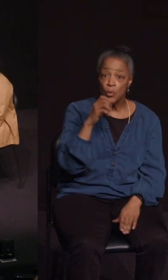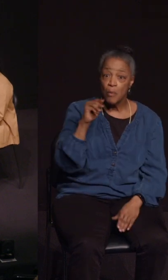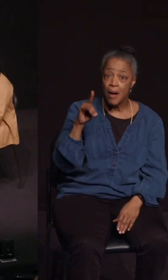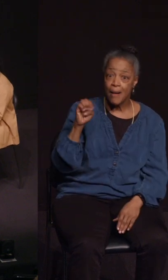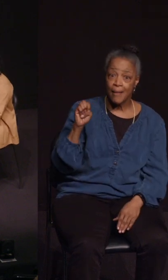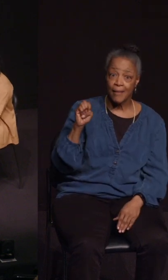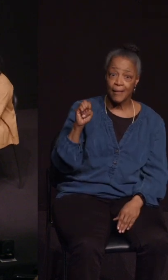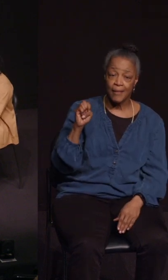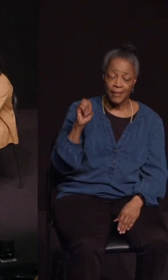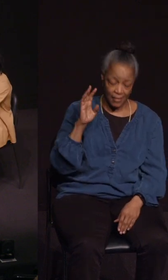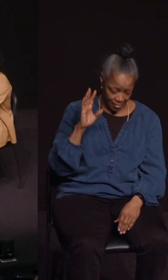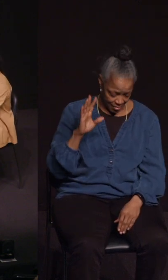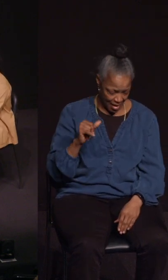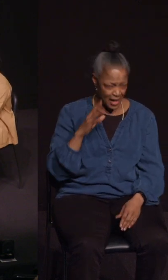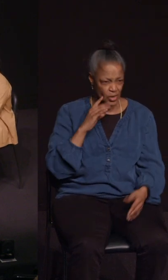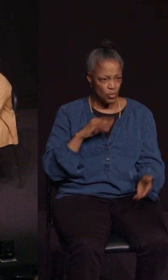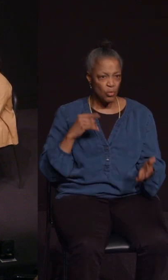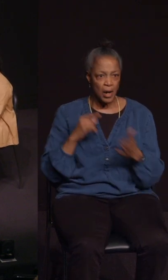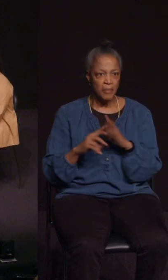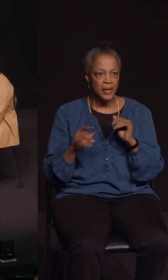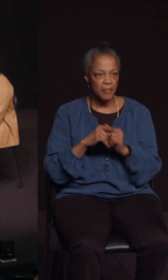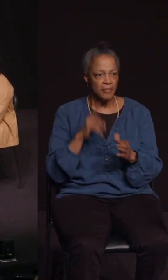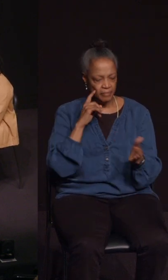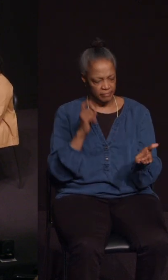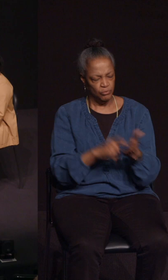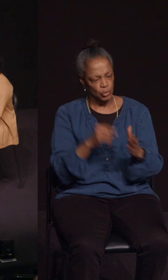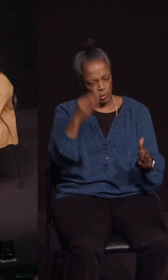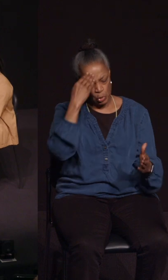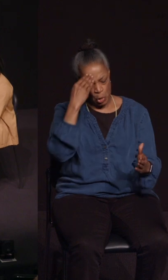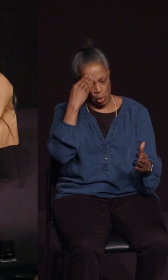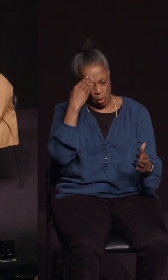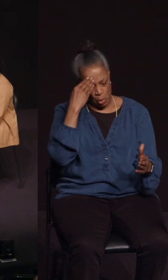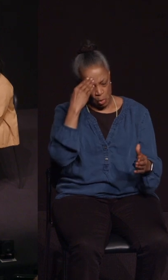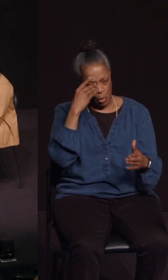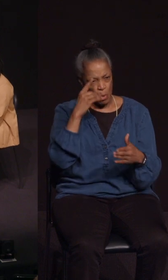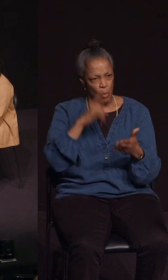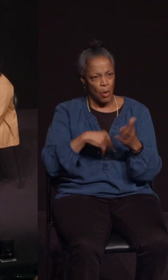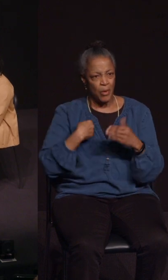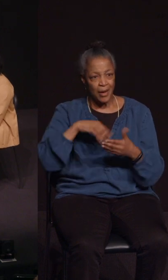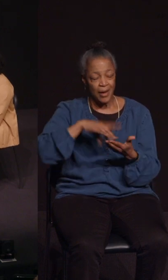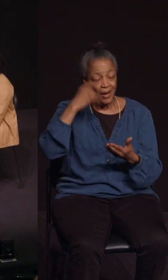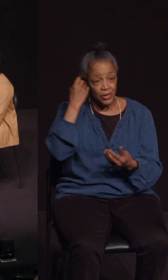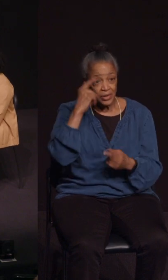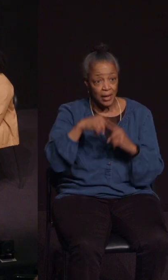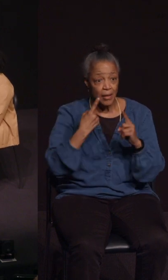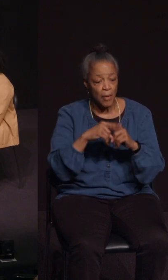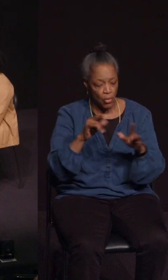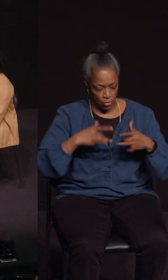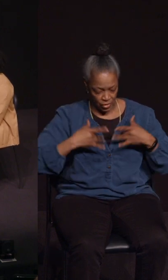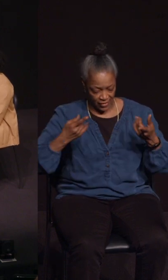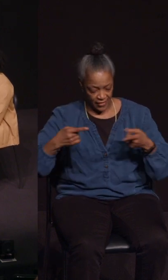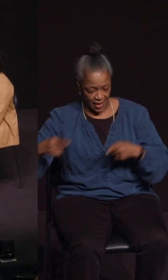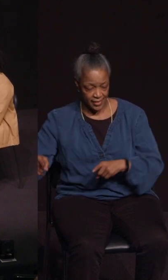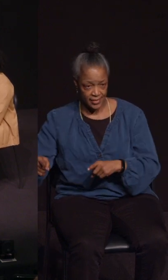That has been what has dominated about how we come to understand those events. And I want to